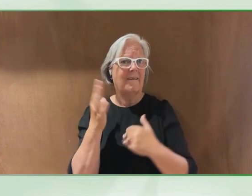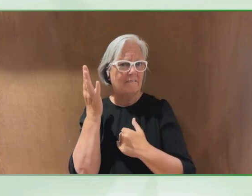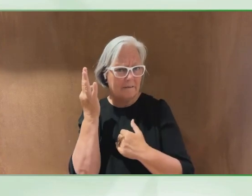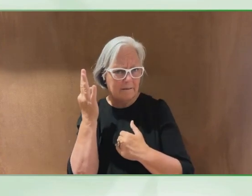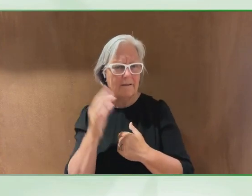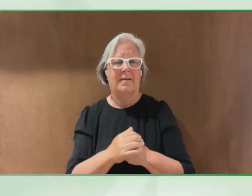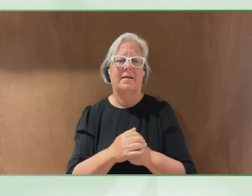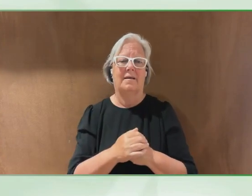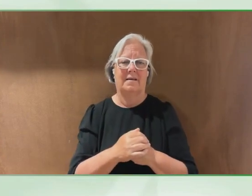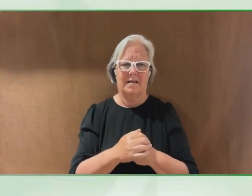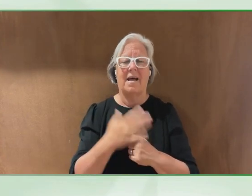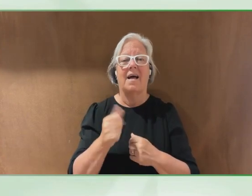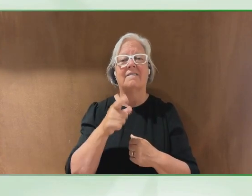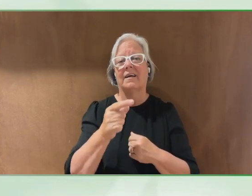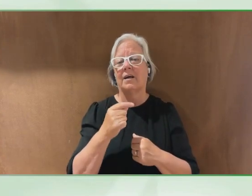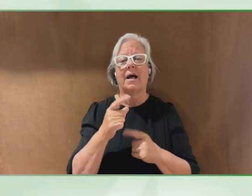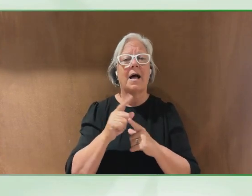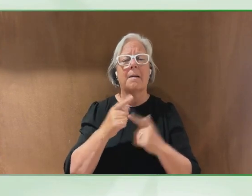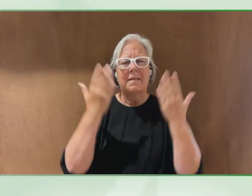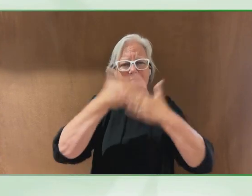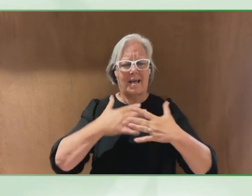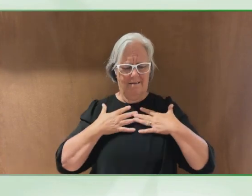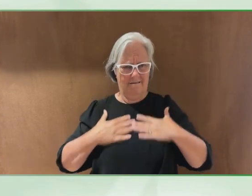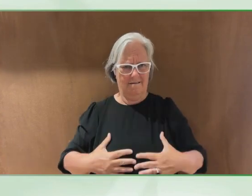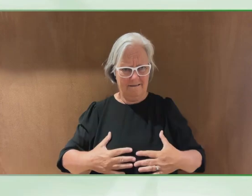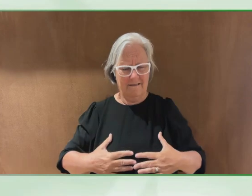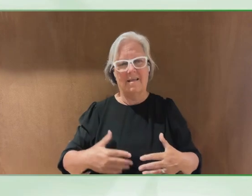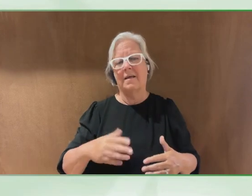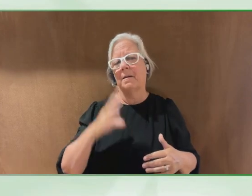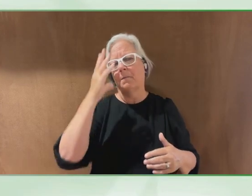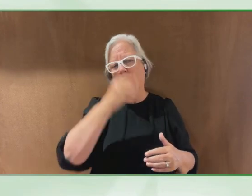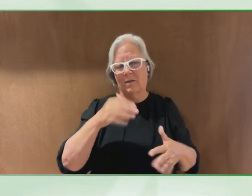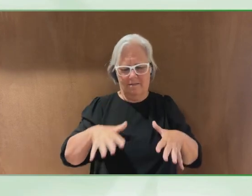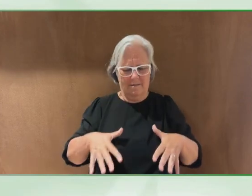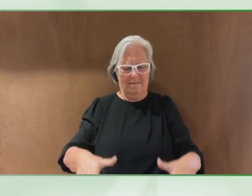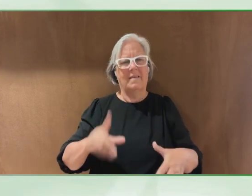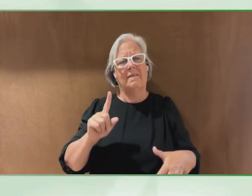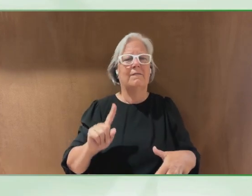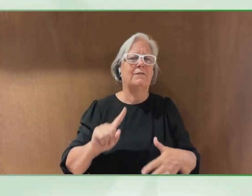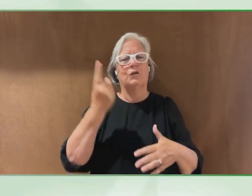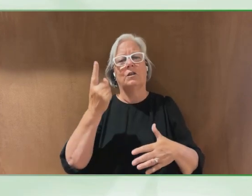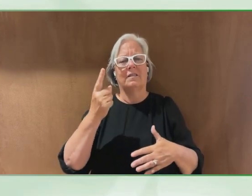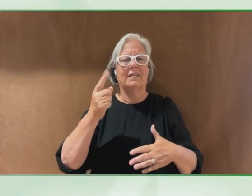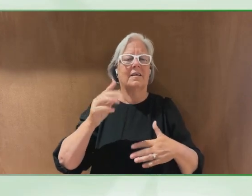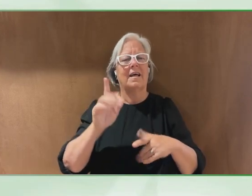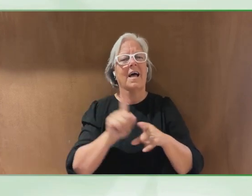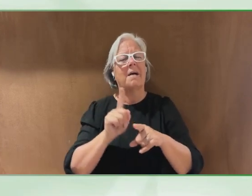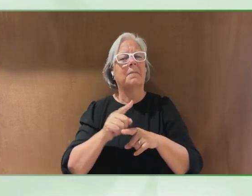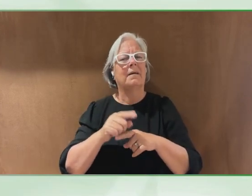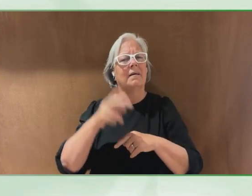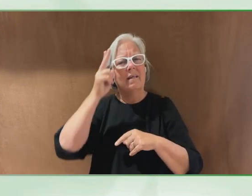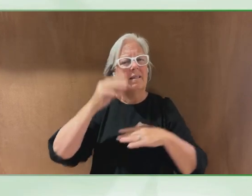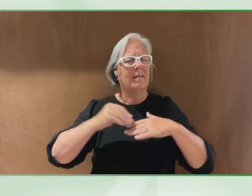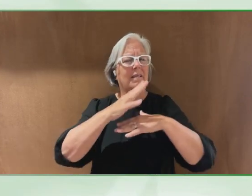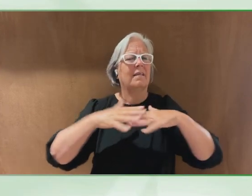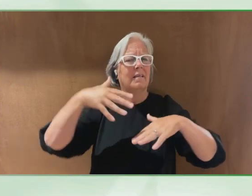black shirt and a beautiful dress from my First Peoples cultural representation. I also have dangly earrings